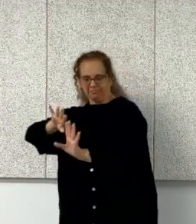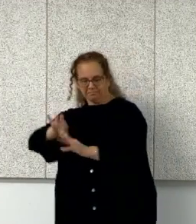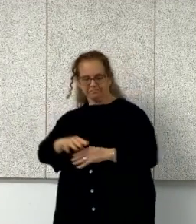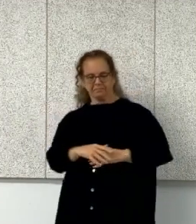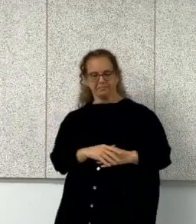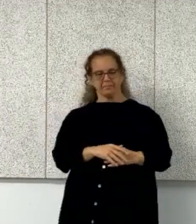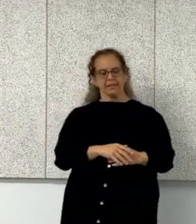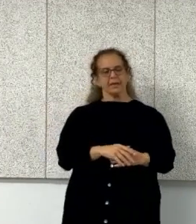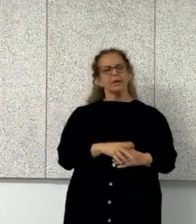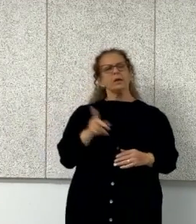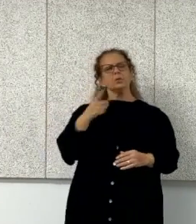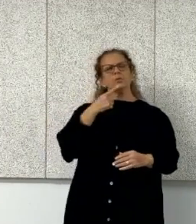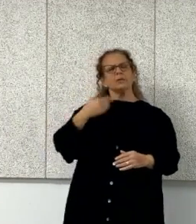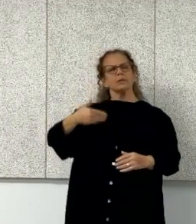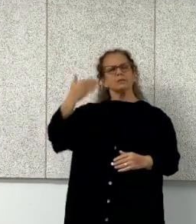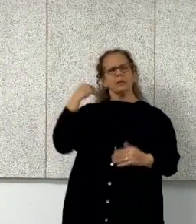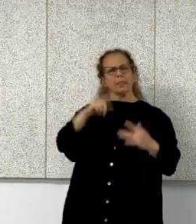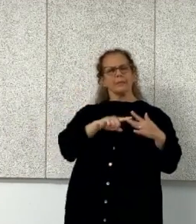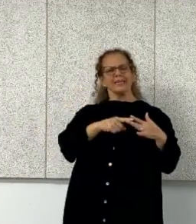I mentioned in the beginning,